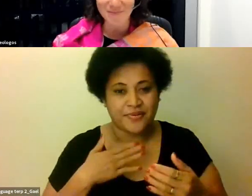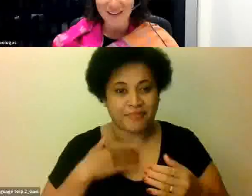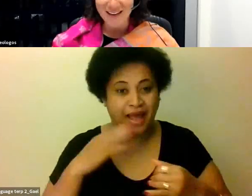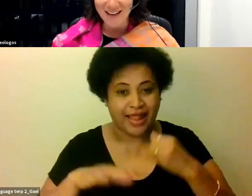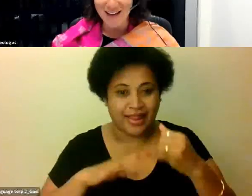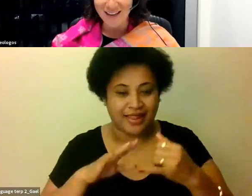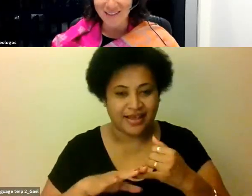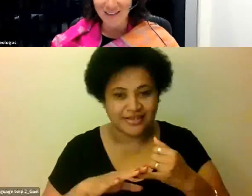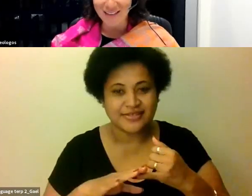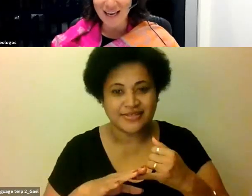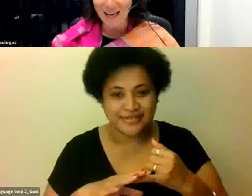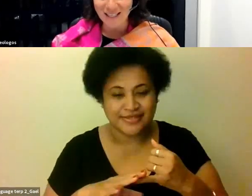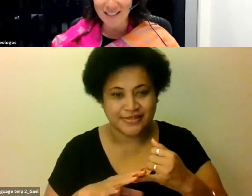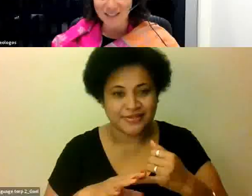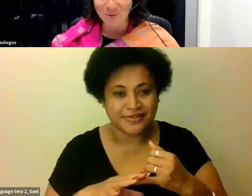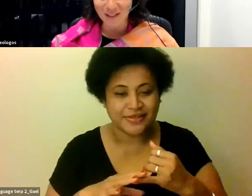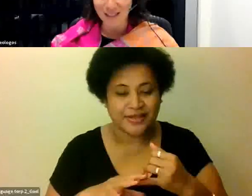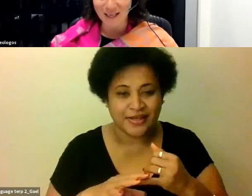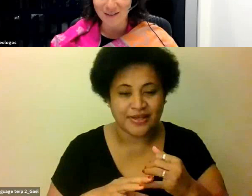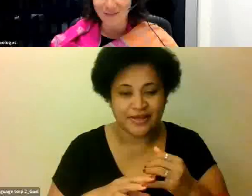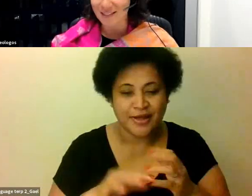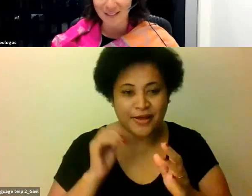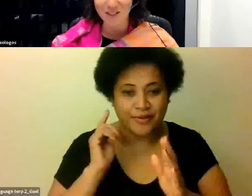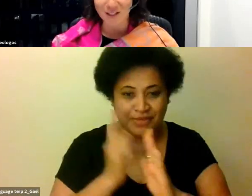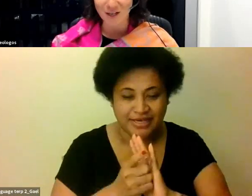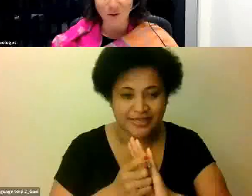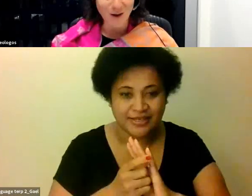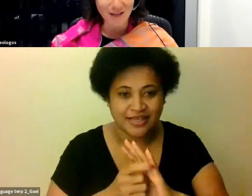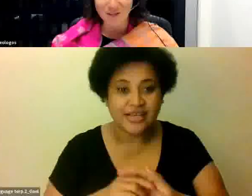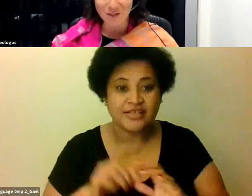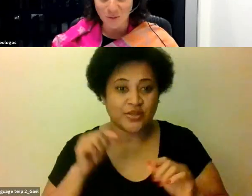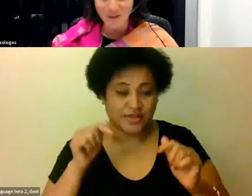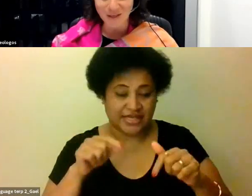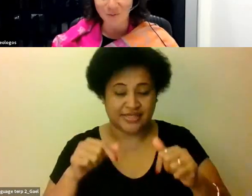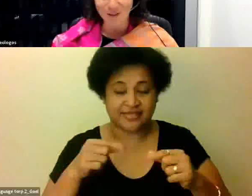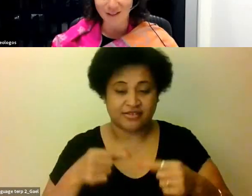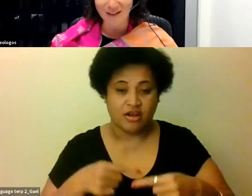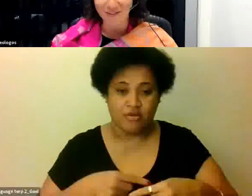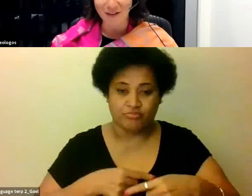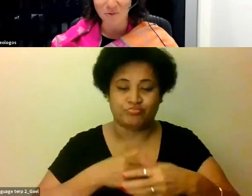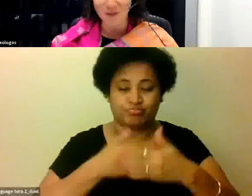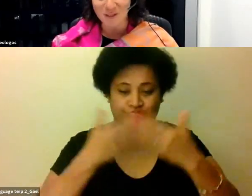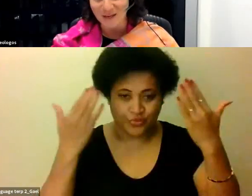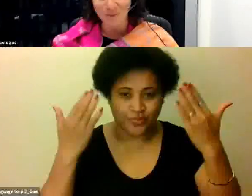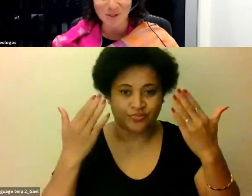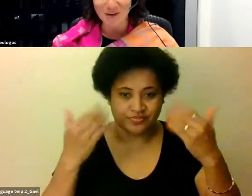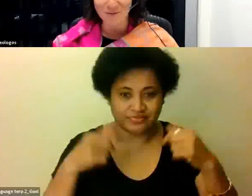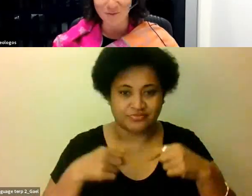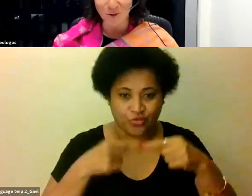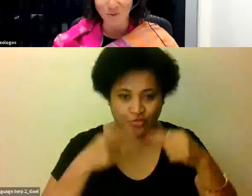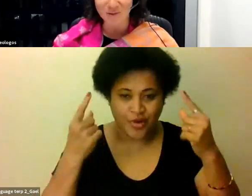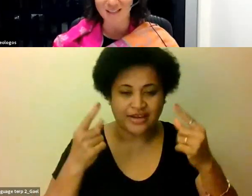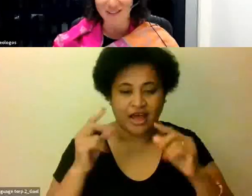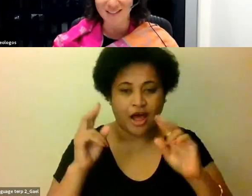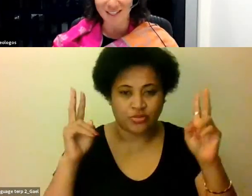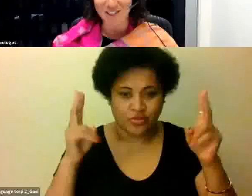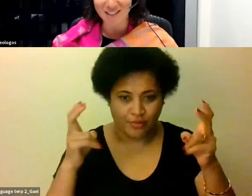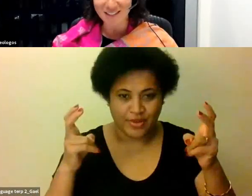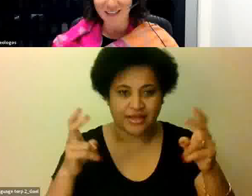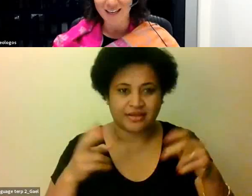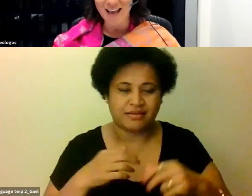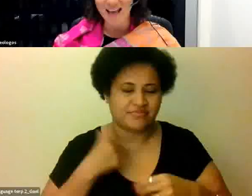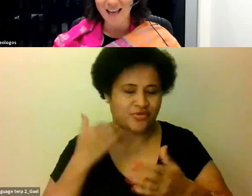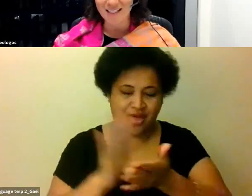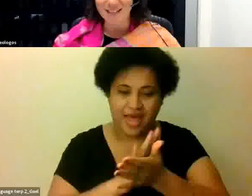seconds that, yeah, it is a really, this is such a great topic, and I'm really glad that everyone's been able to be involved in this